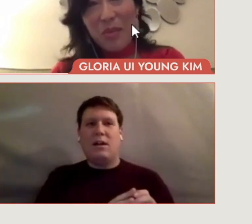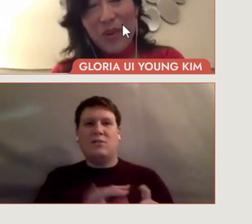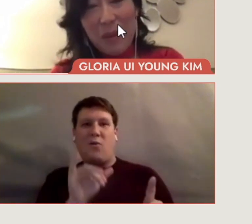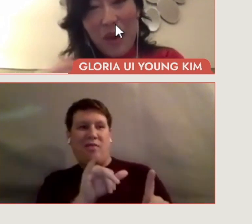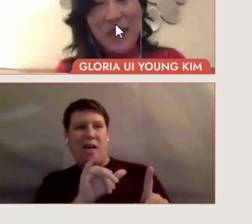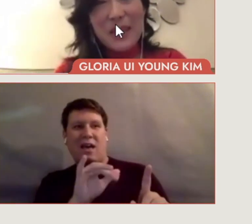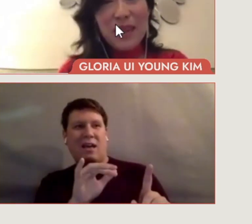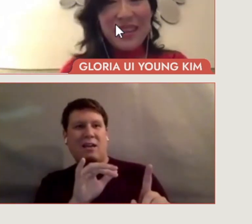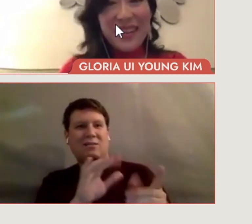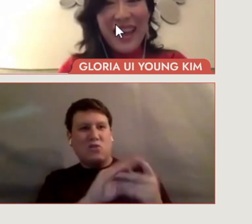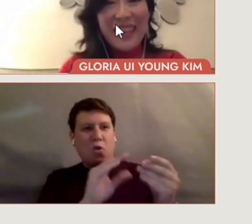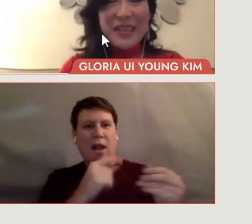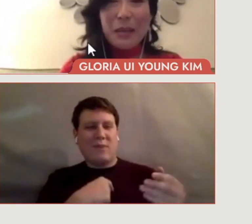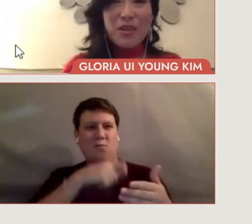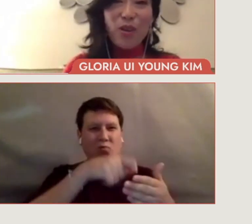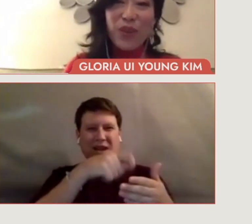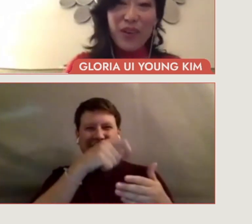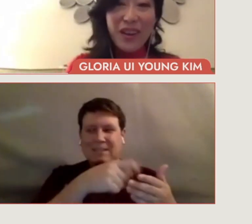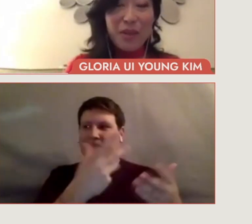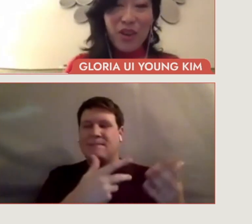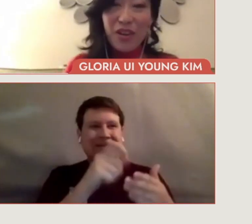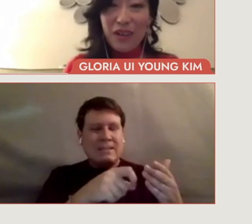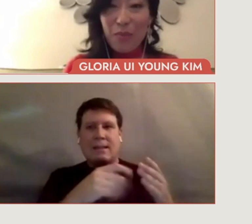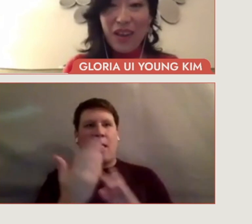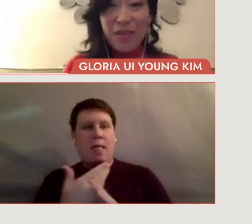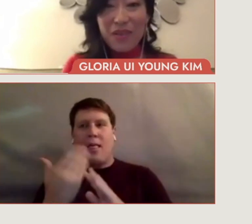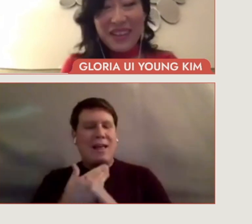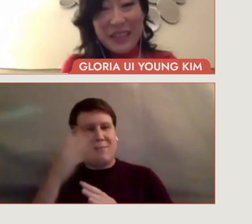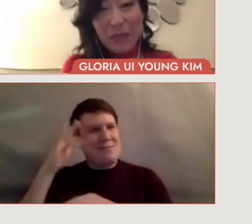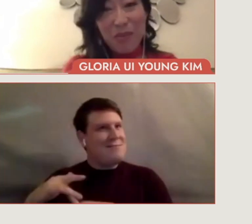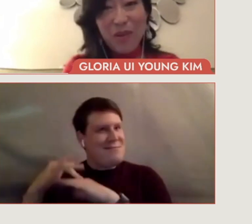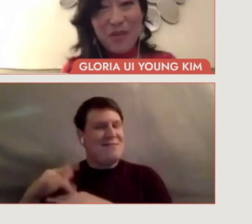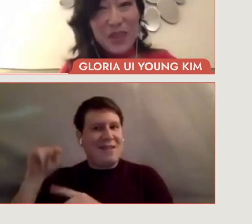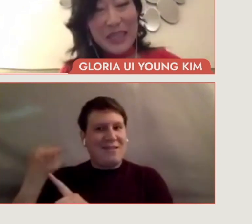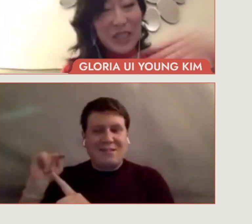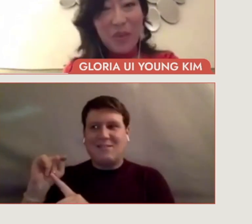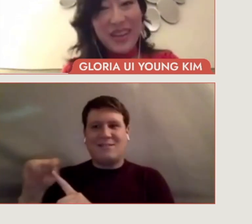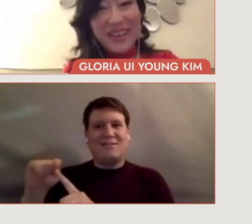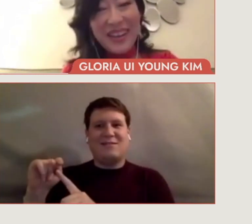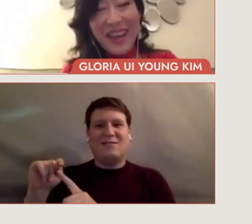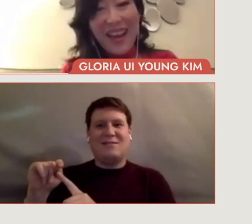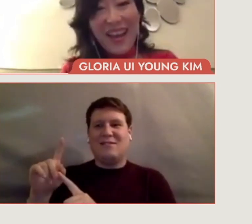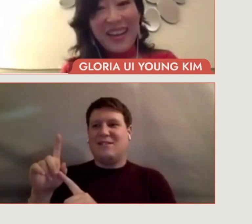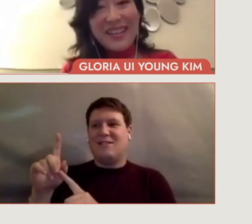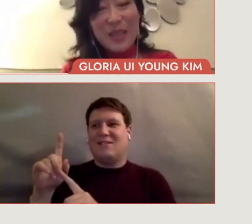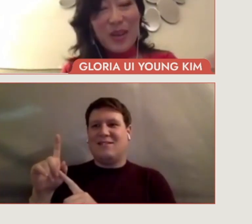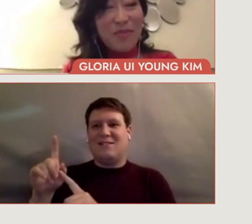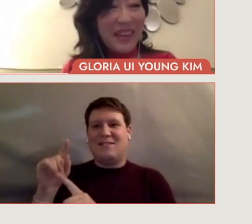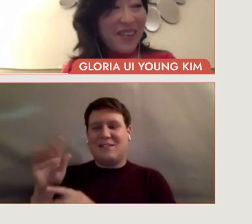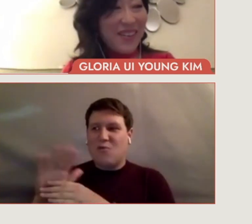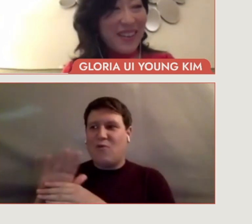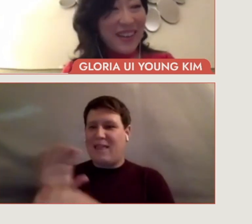Deborah and Mona, kept coming to me, and they just kept interfering. I'd be trying to write The Banquet, but then Deborah and Mona would just like jump in, and so